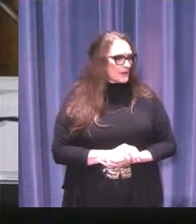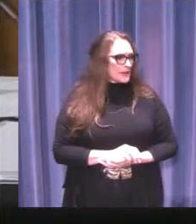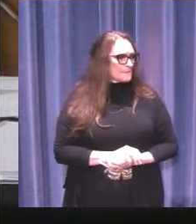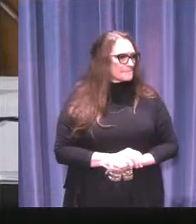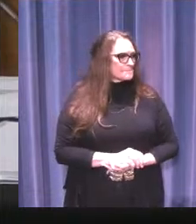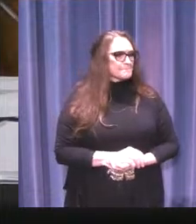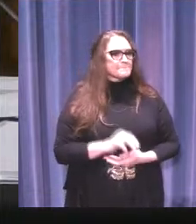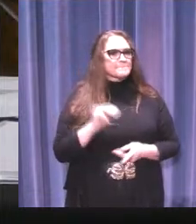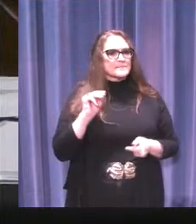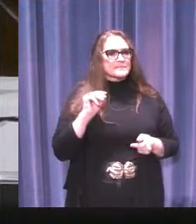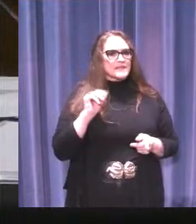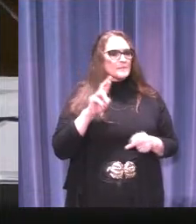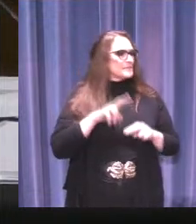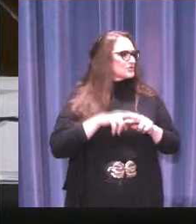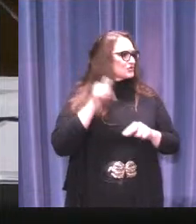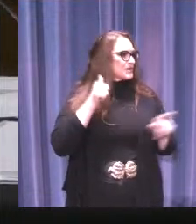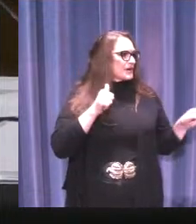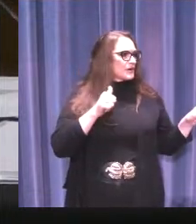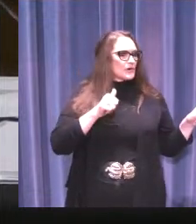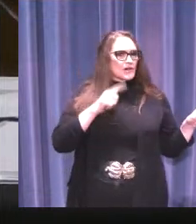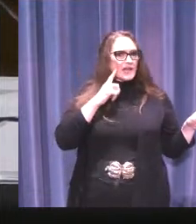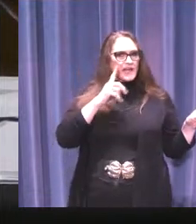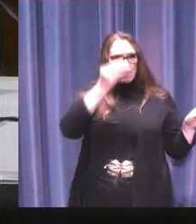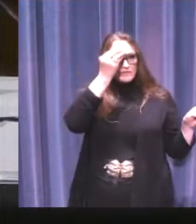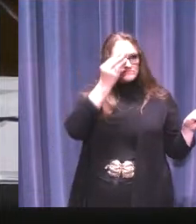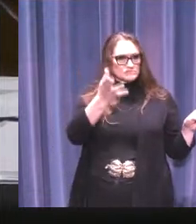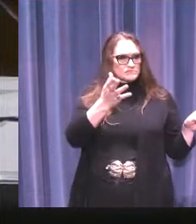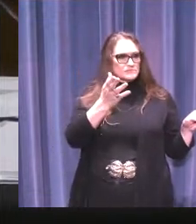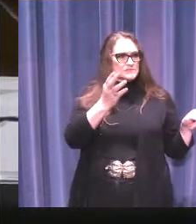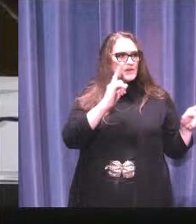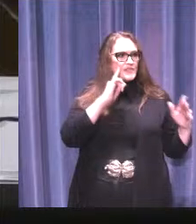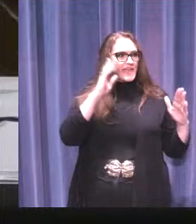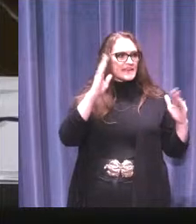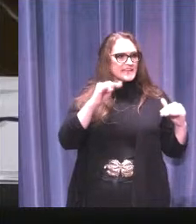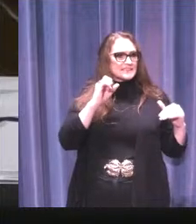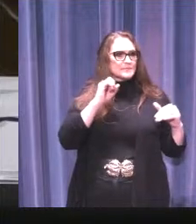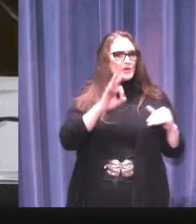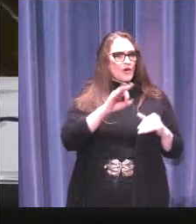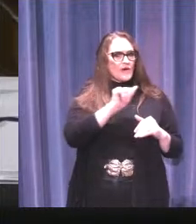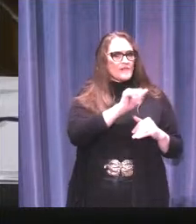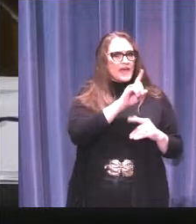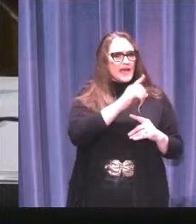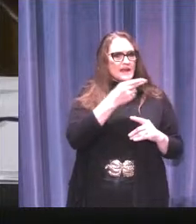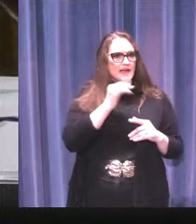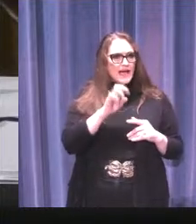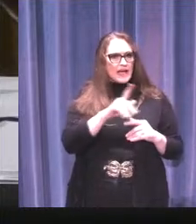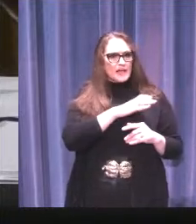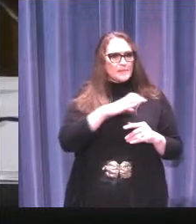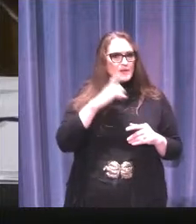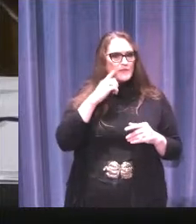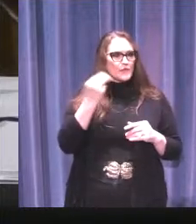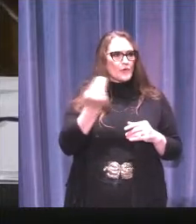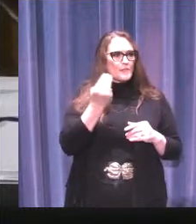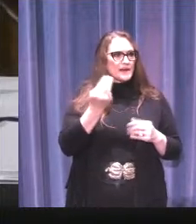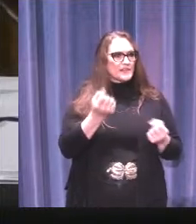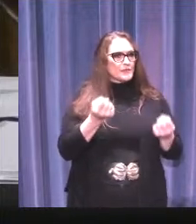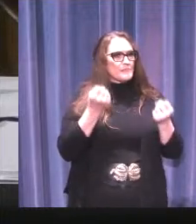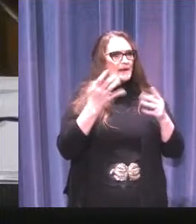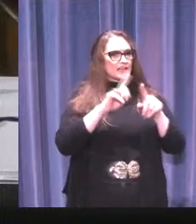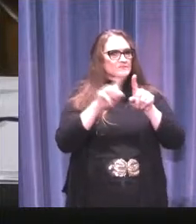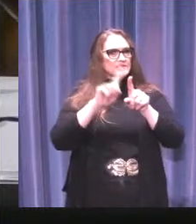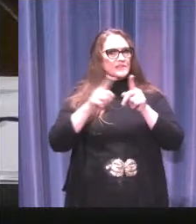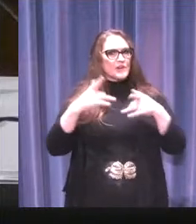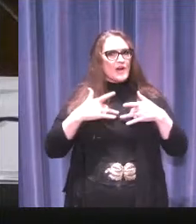Mr. Chair, can I just note for the anticipation of the ad hoc committee for Monday, there are numerous events taking